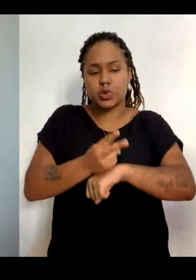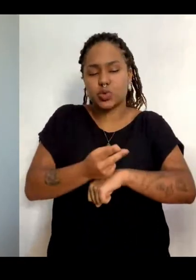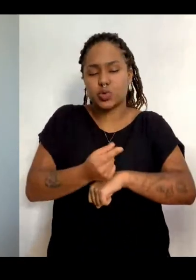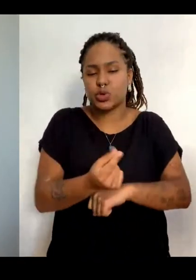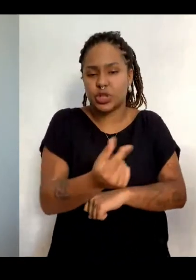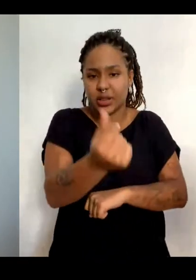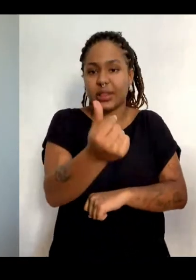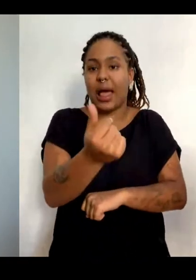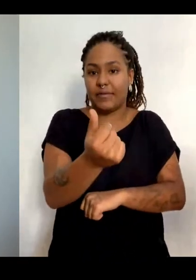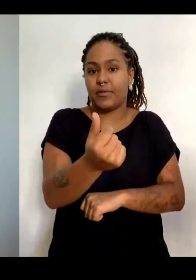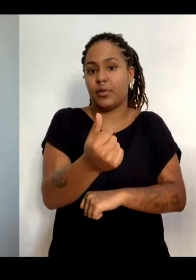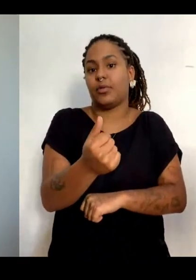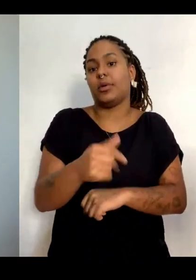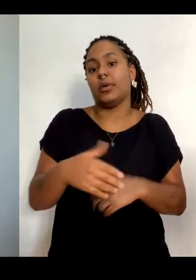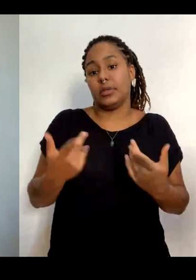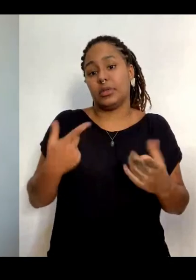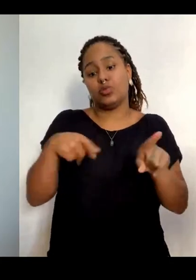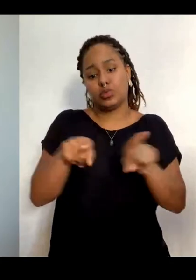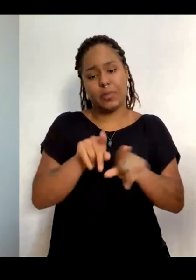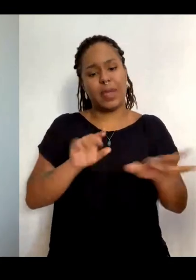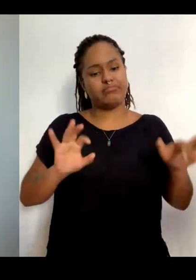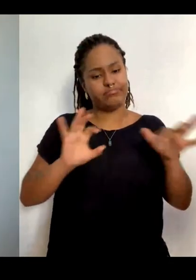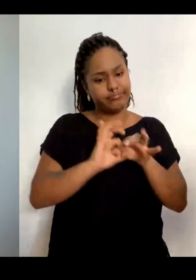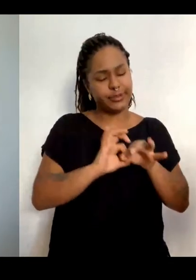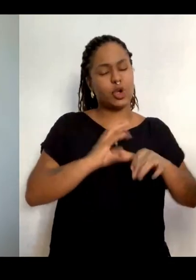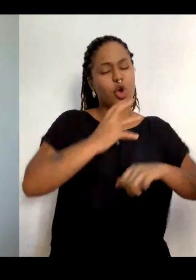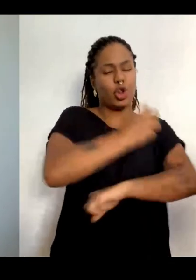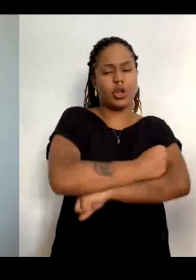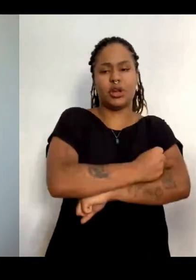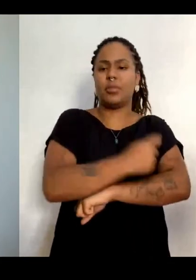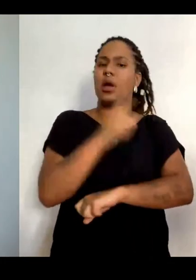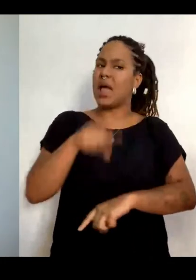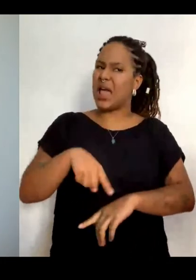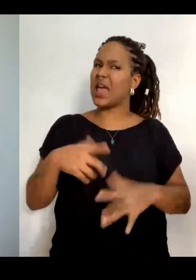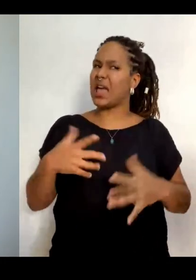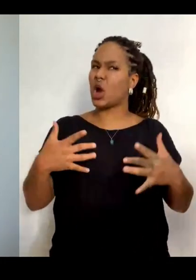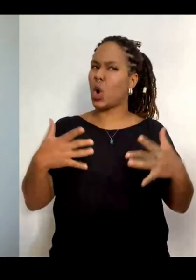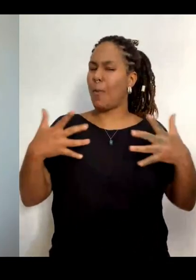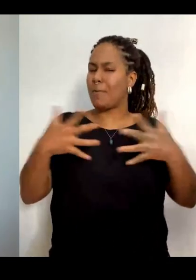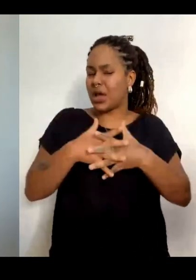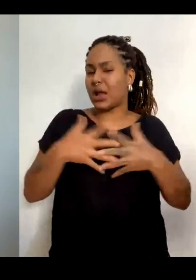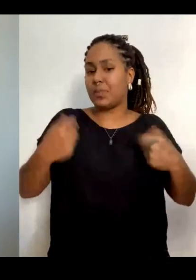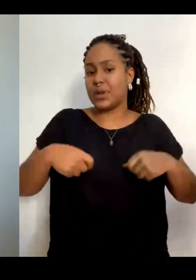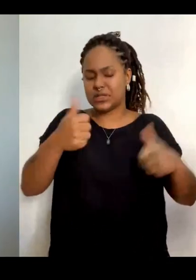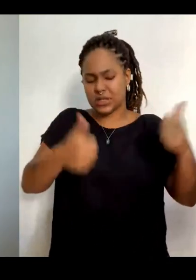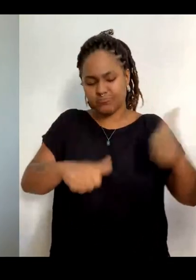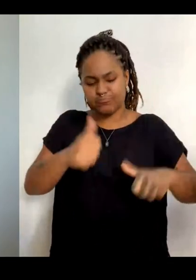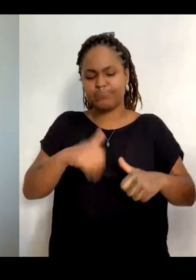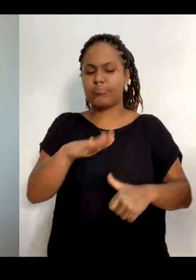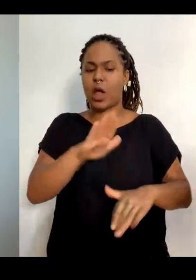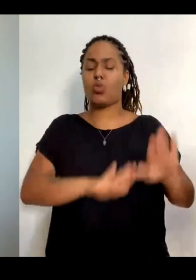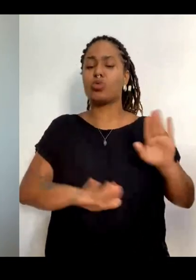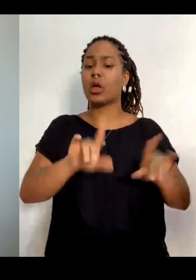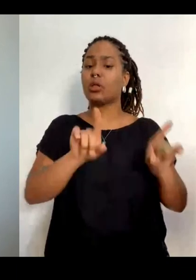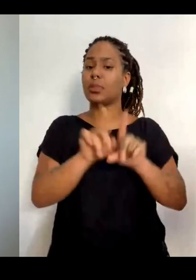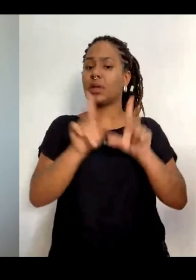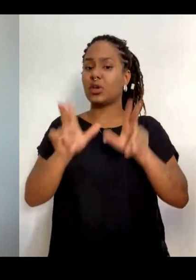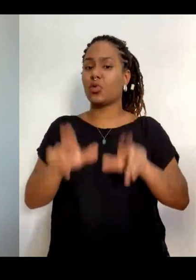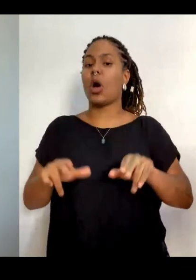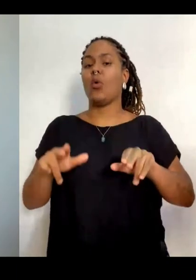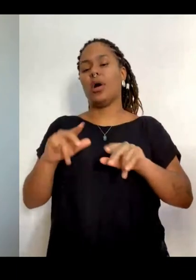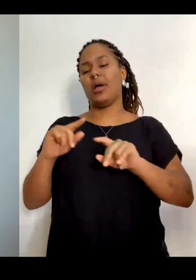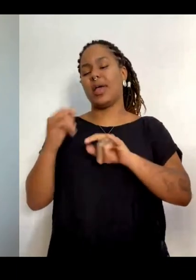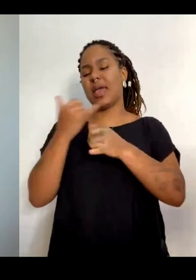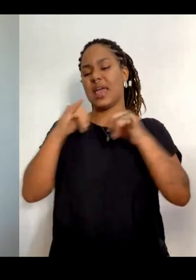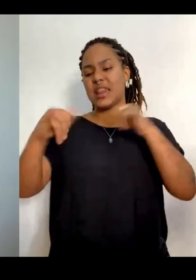a lot more when it comes also to Green energy at large the same is true for minerals you know for rare Earths that are needed for